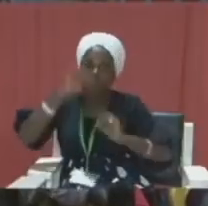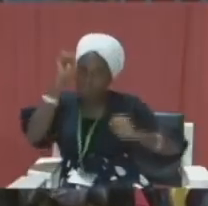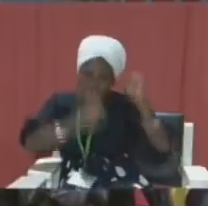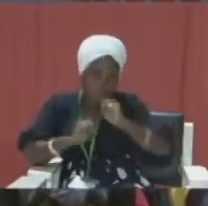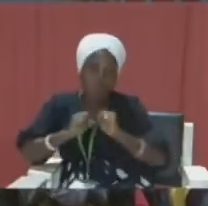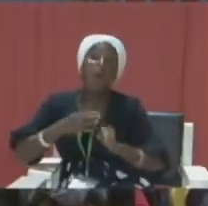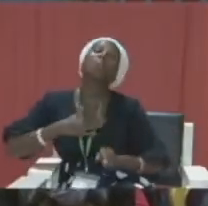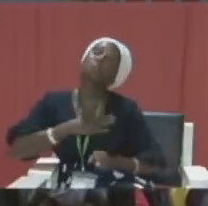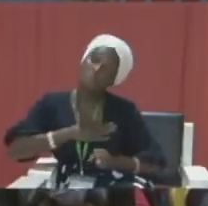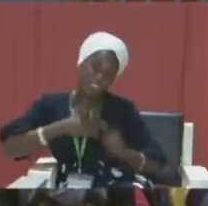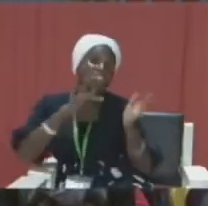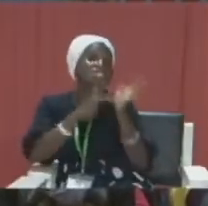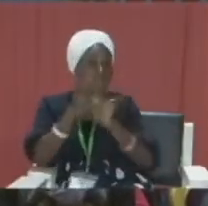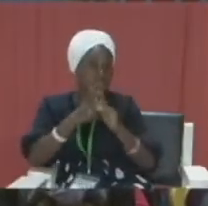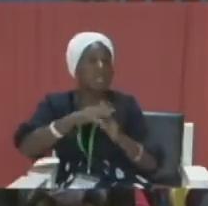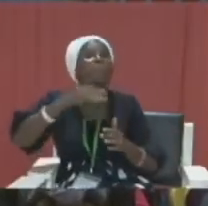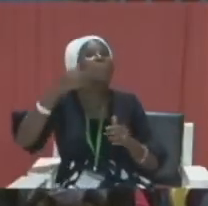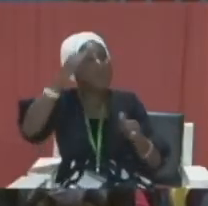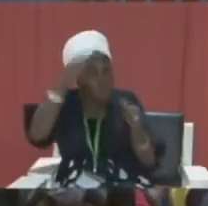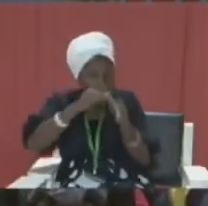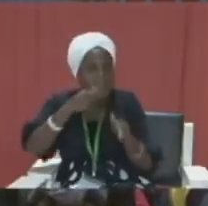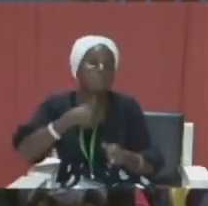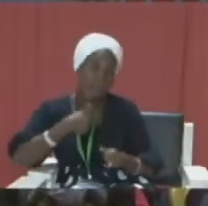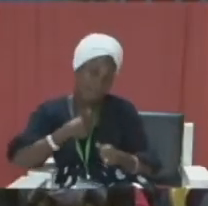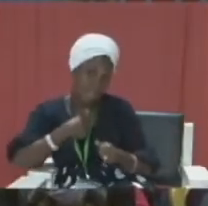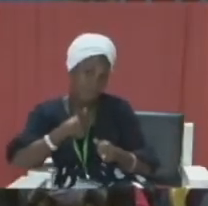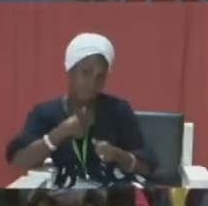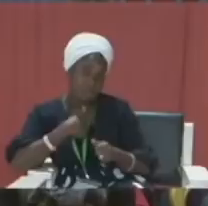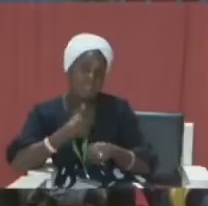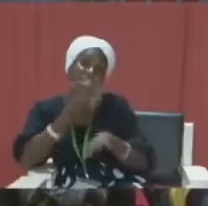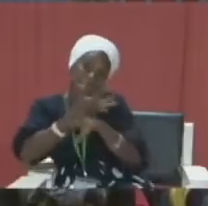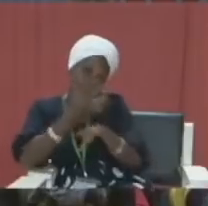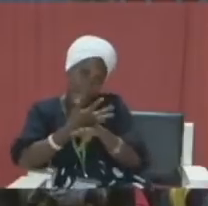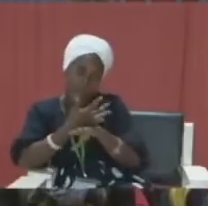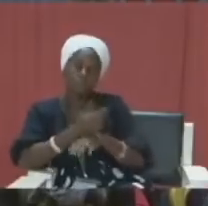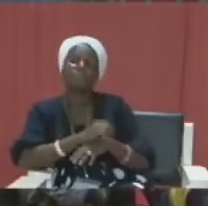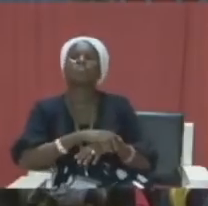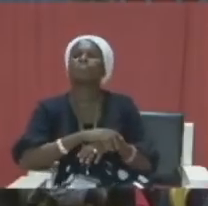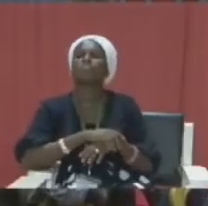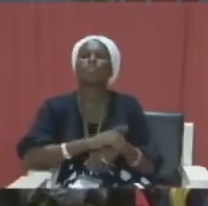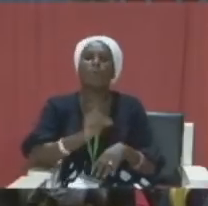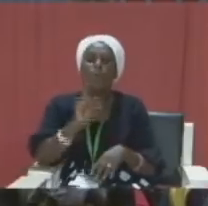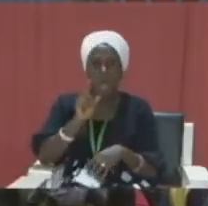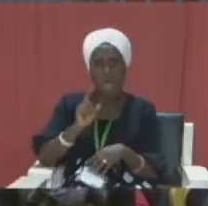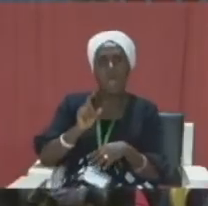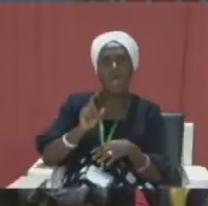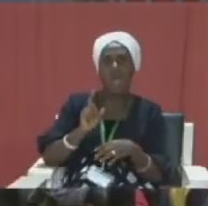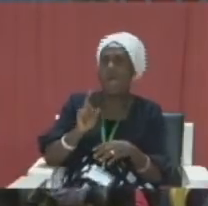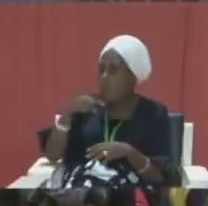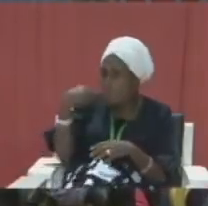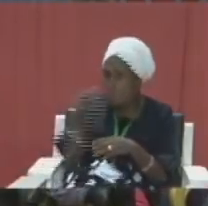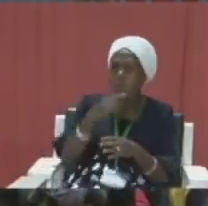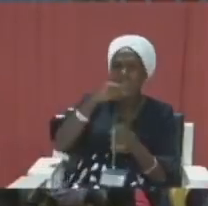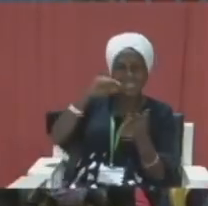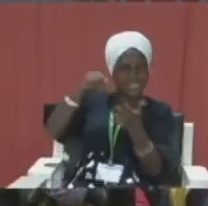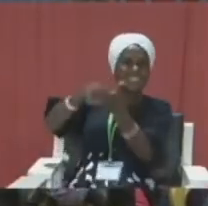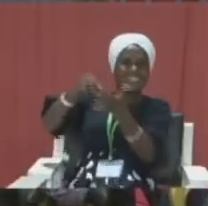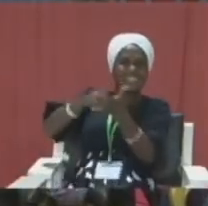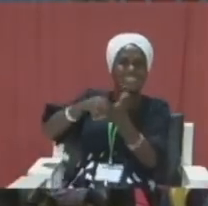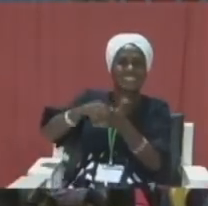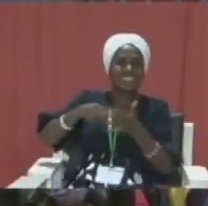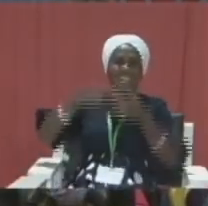please remember me." Who is this robber who still recognizes Jesus on the